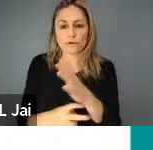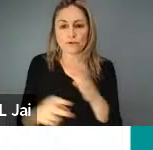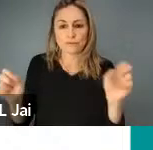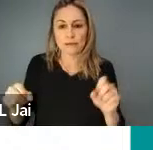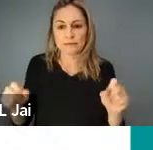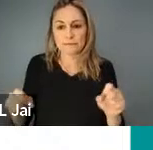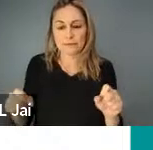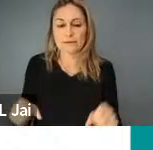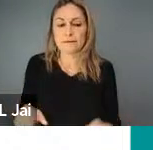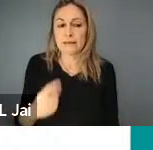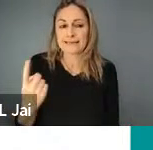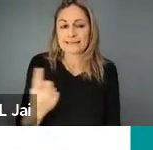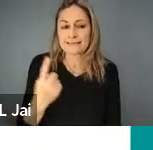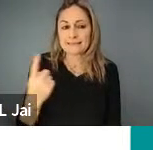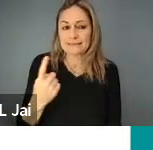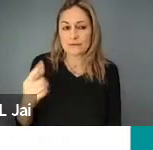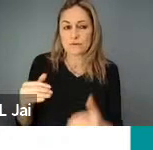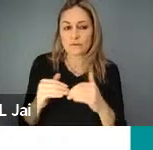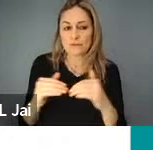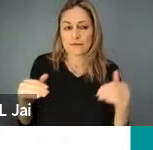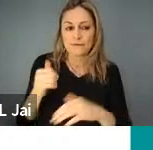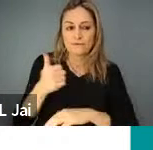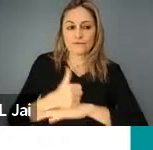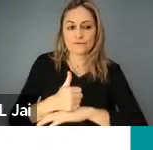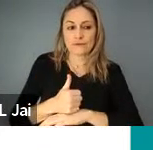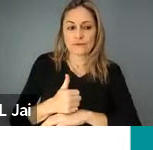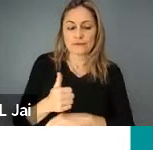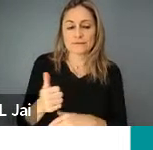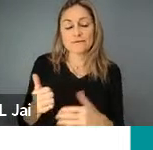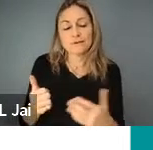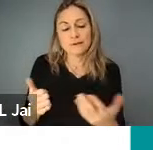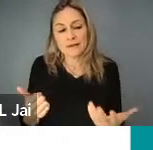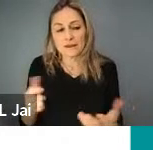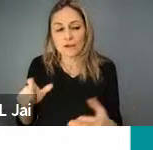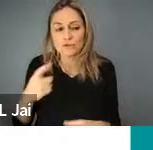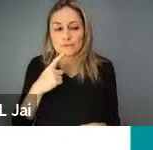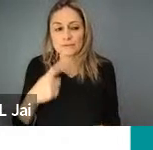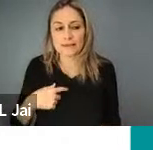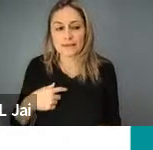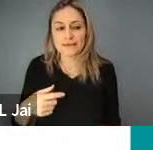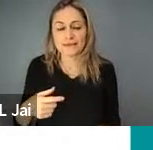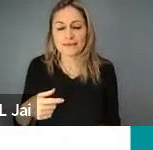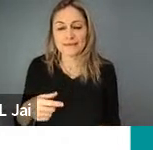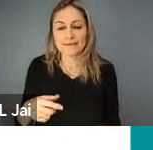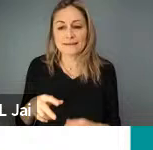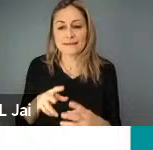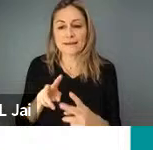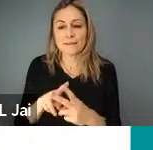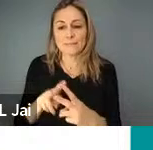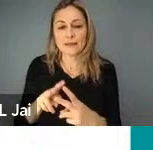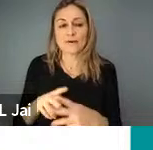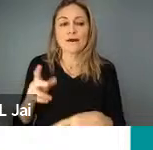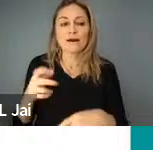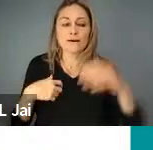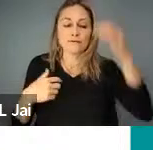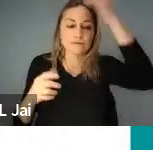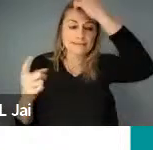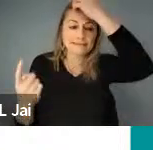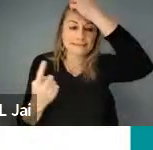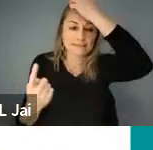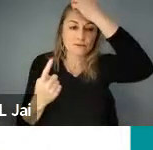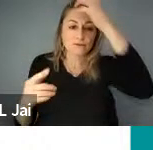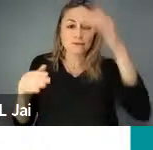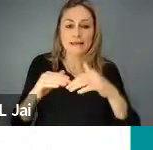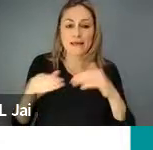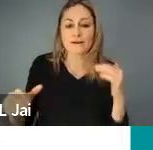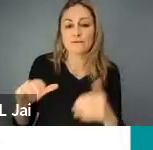a single level fixed span, I should say a pair of single level fixed span bridges, a